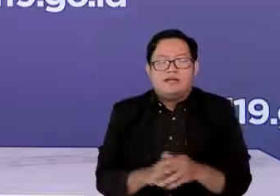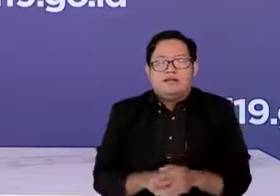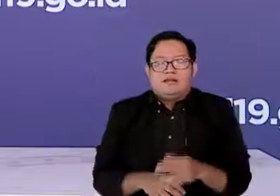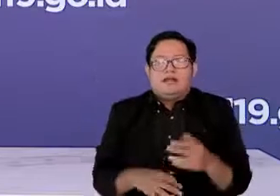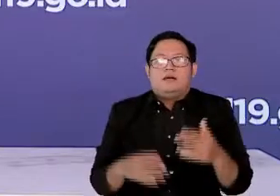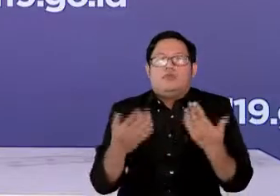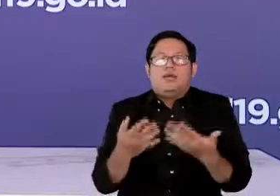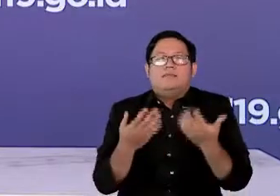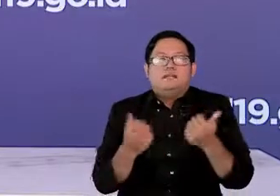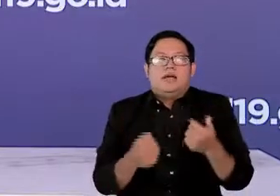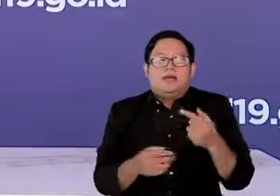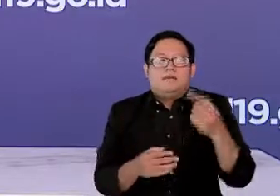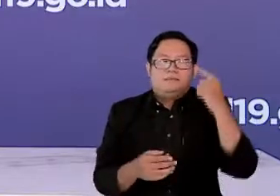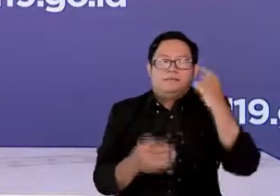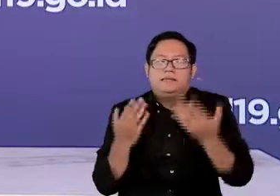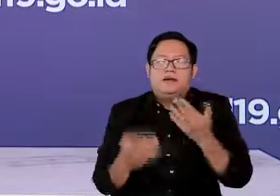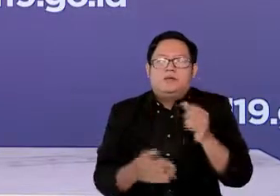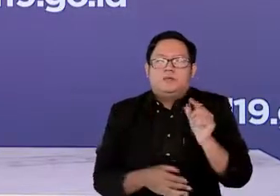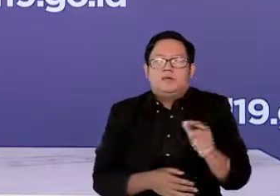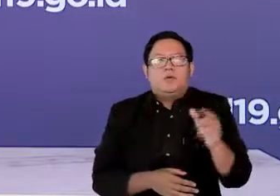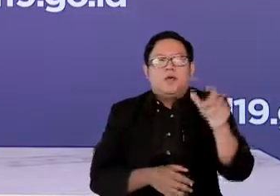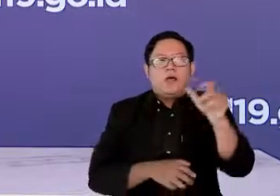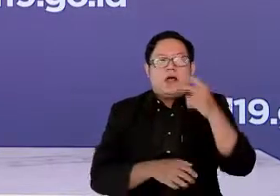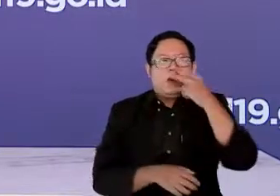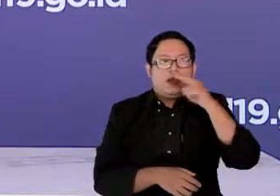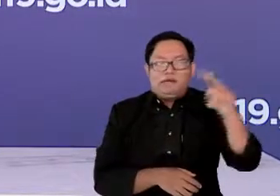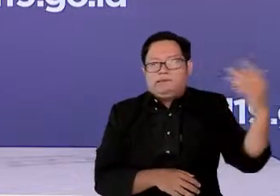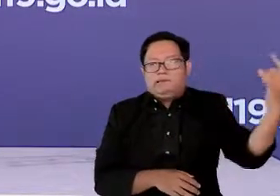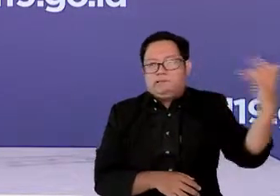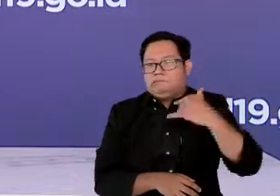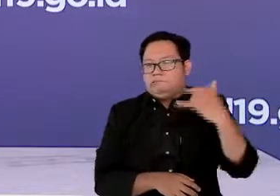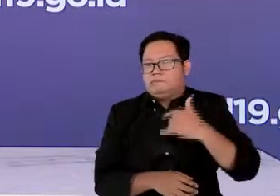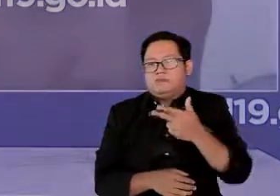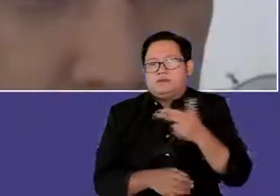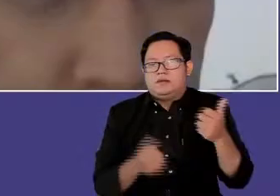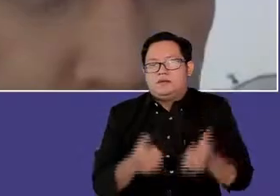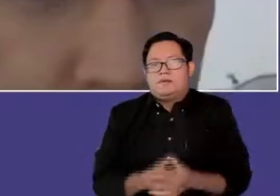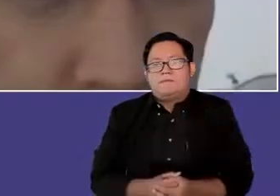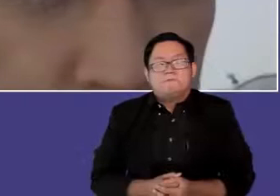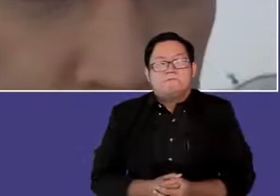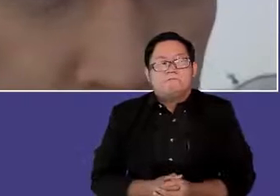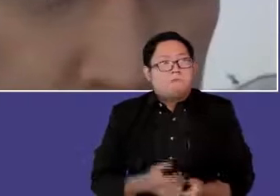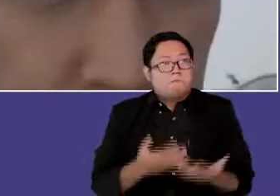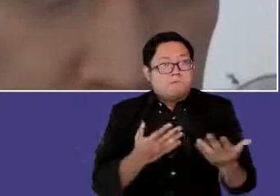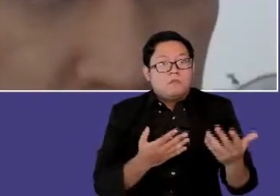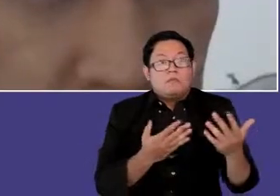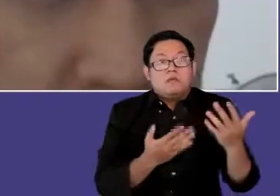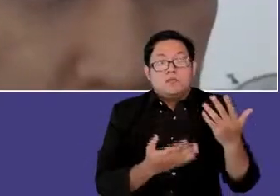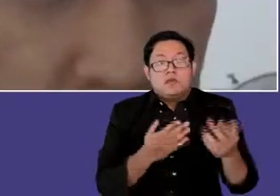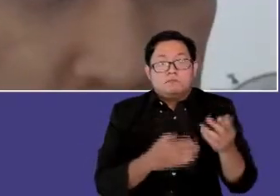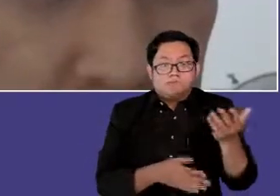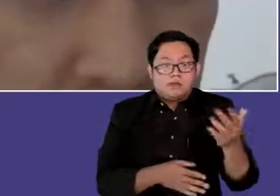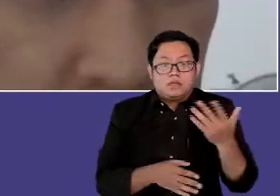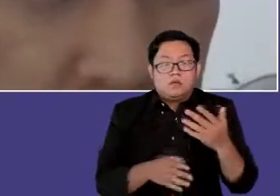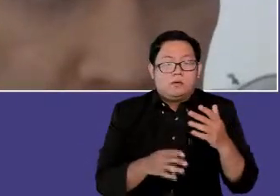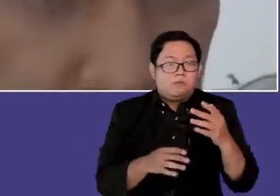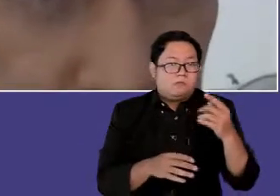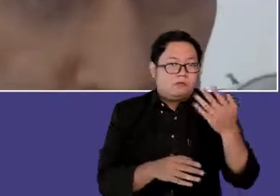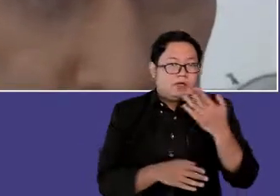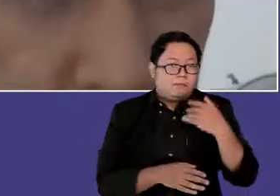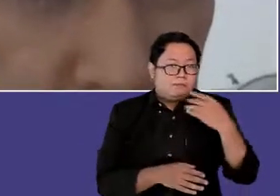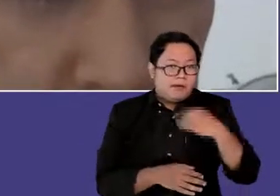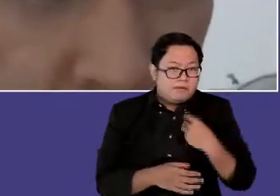to come. But not now. Any forecast on the time frame maybe you have or your team have on mind or